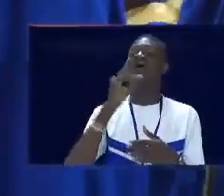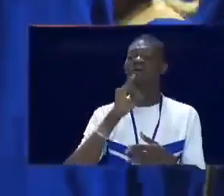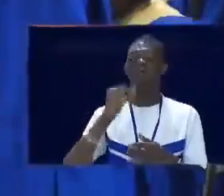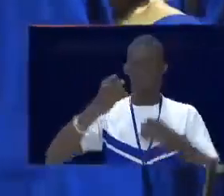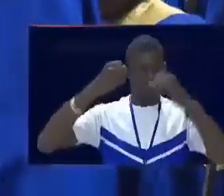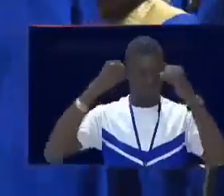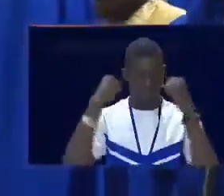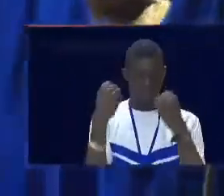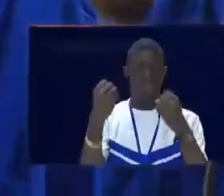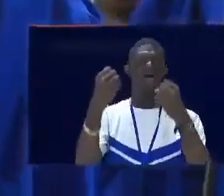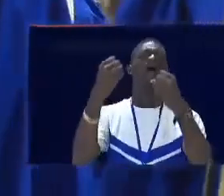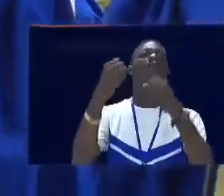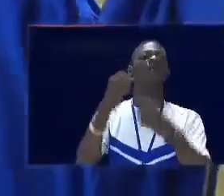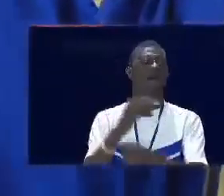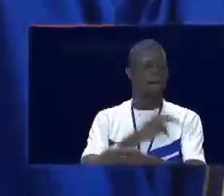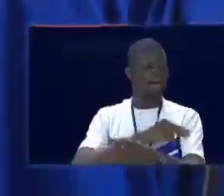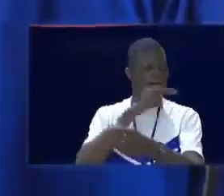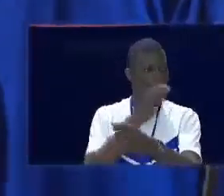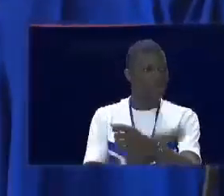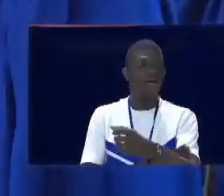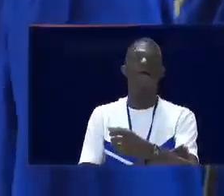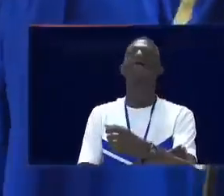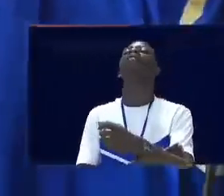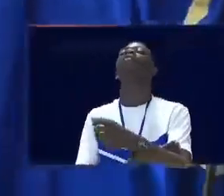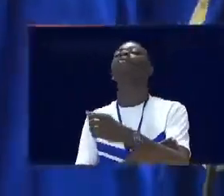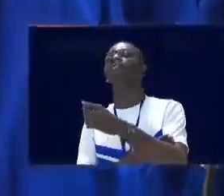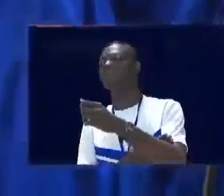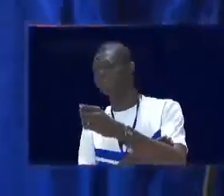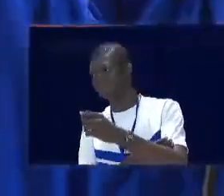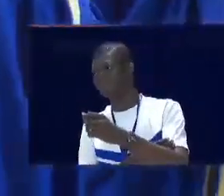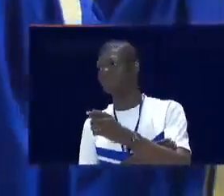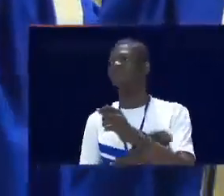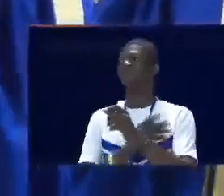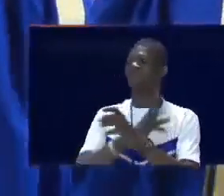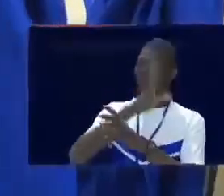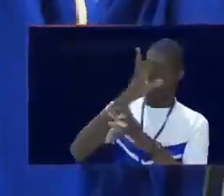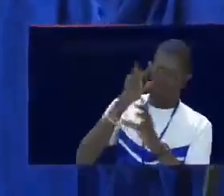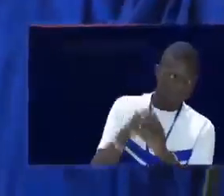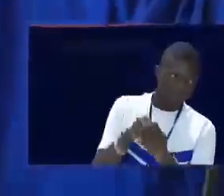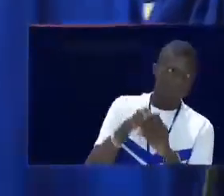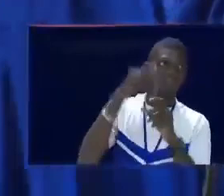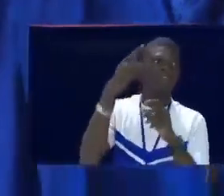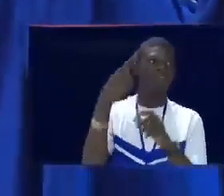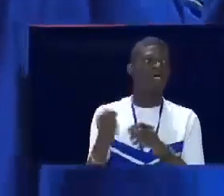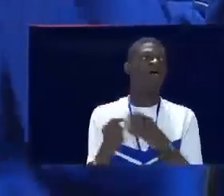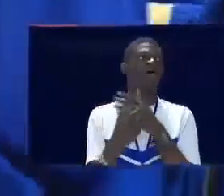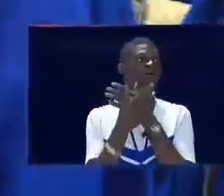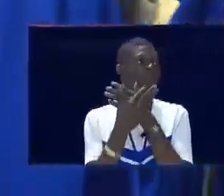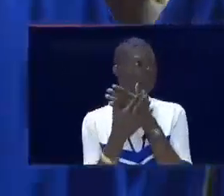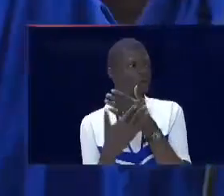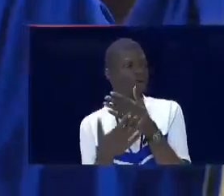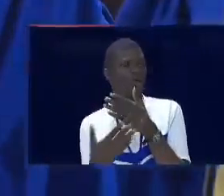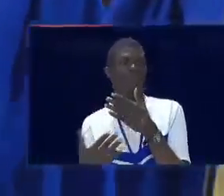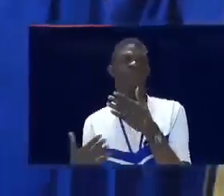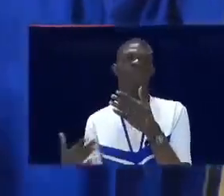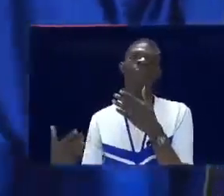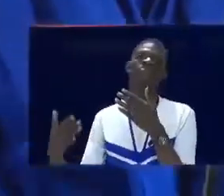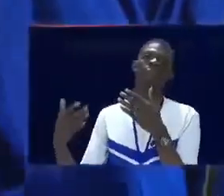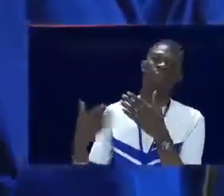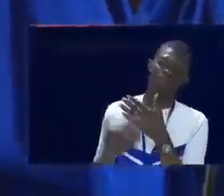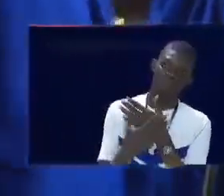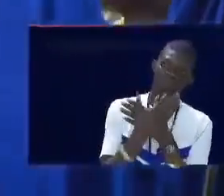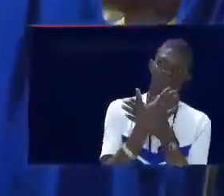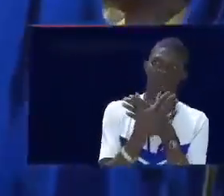blood. There is power mighty in the blood. Power